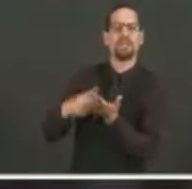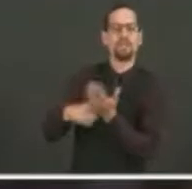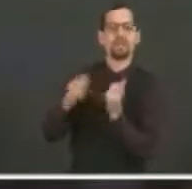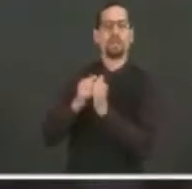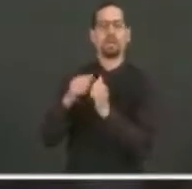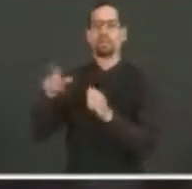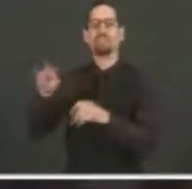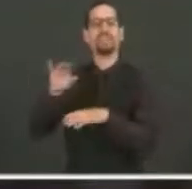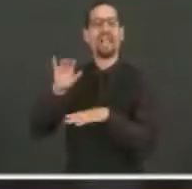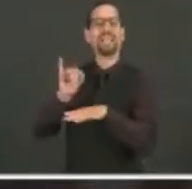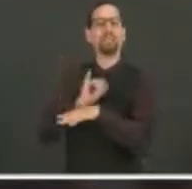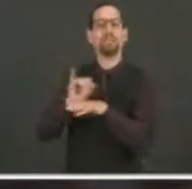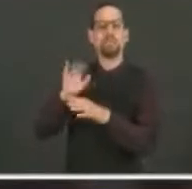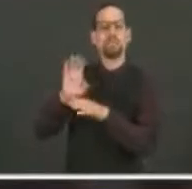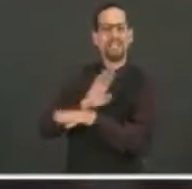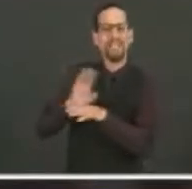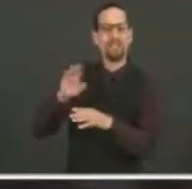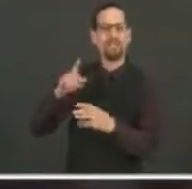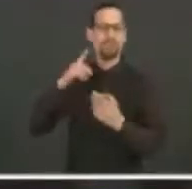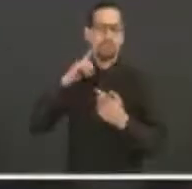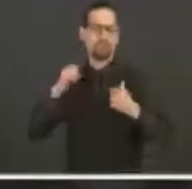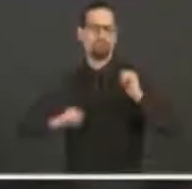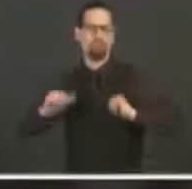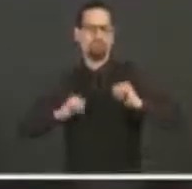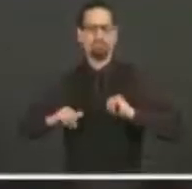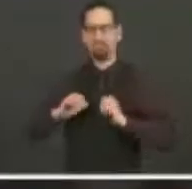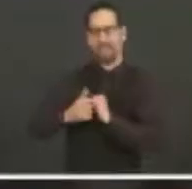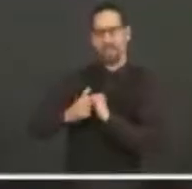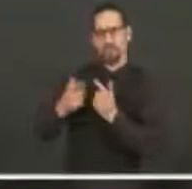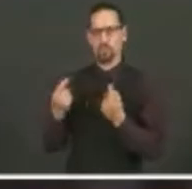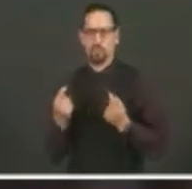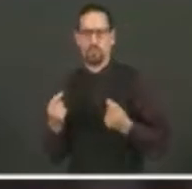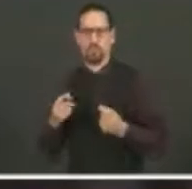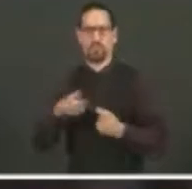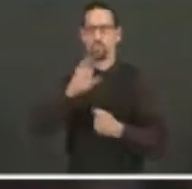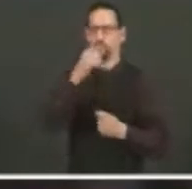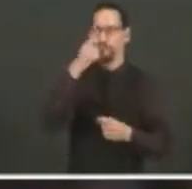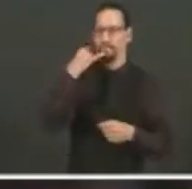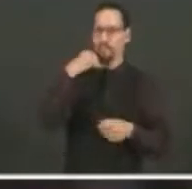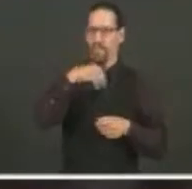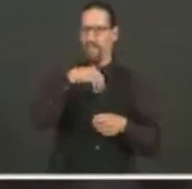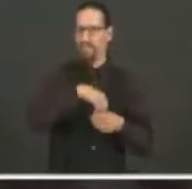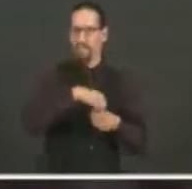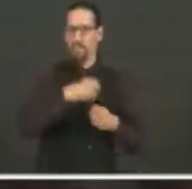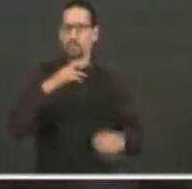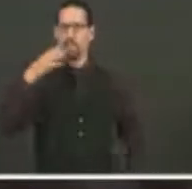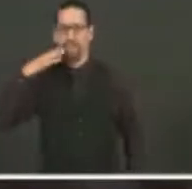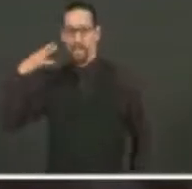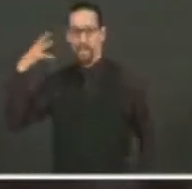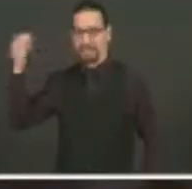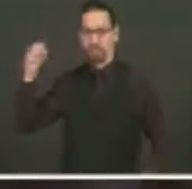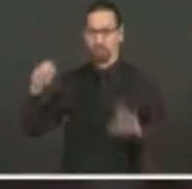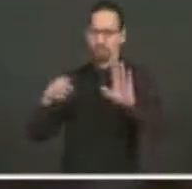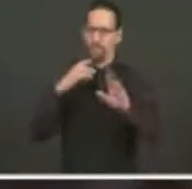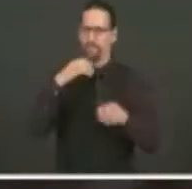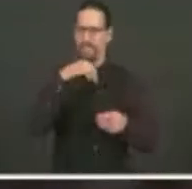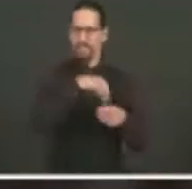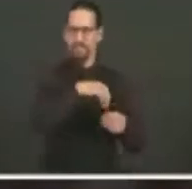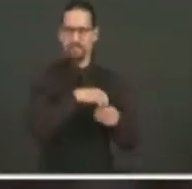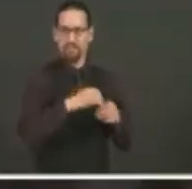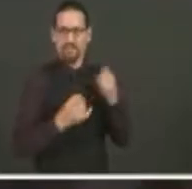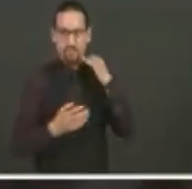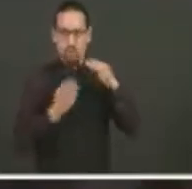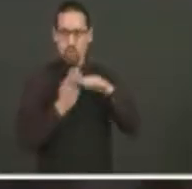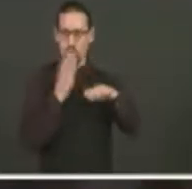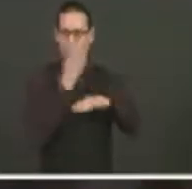venue. So the venue, if it is indoors, for example, and it's greater than 250 seats, then there needs to be a plan, and